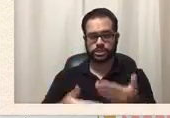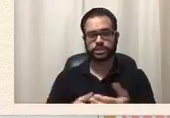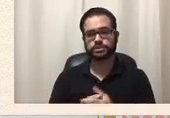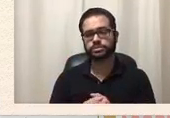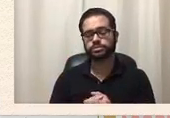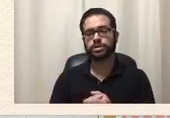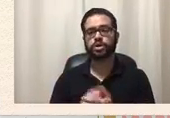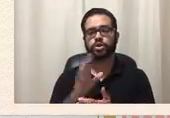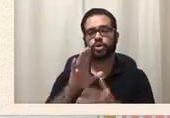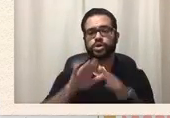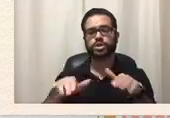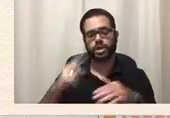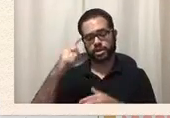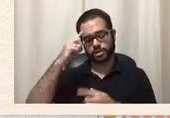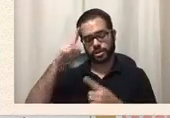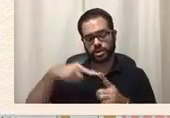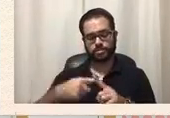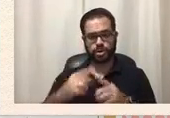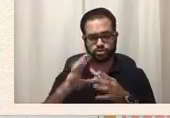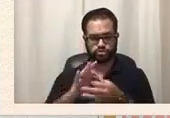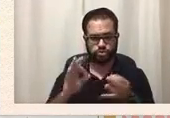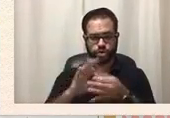to go more in depth.